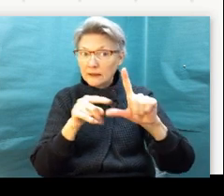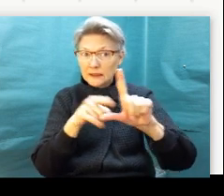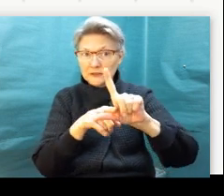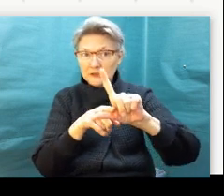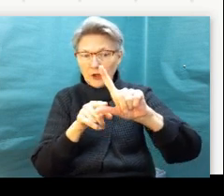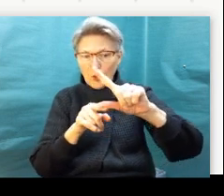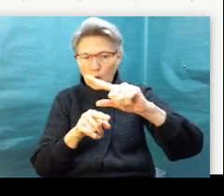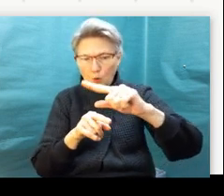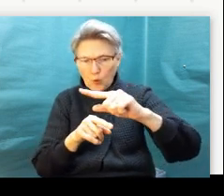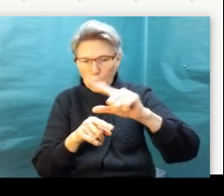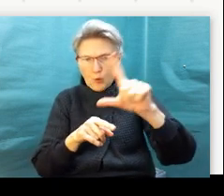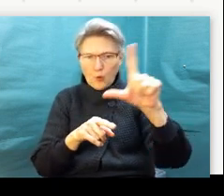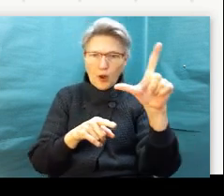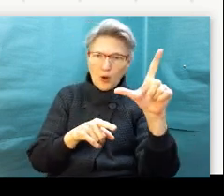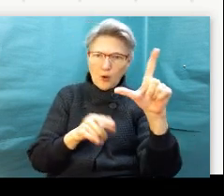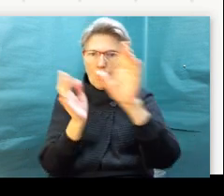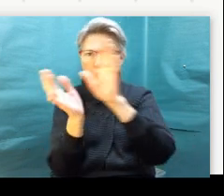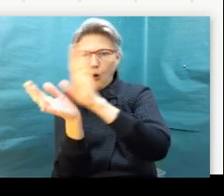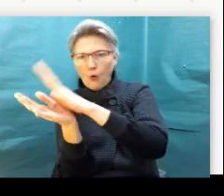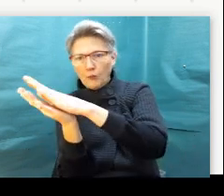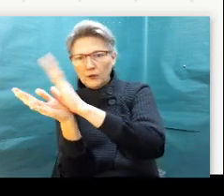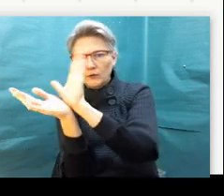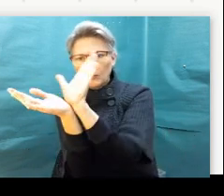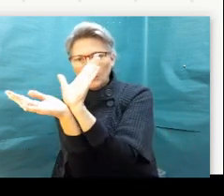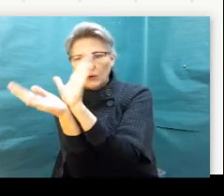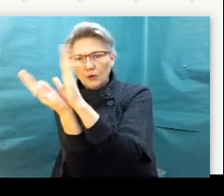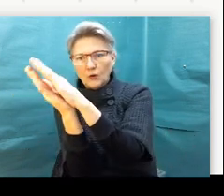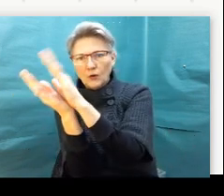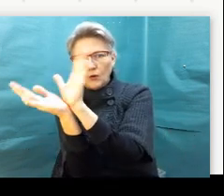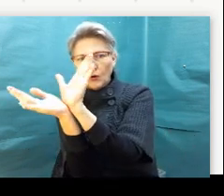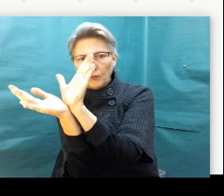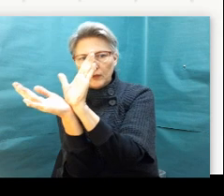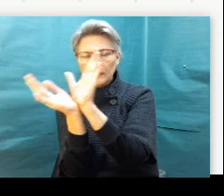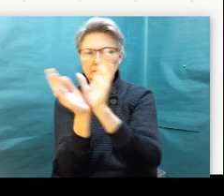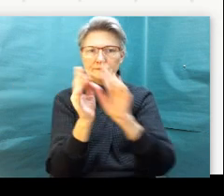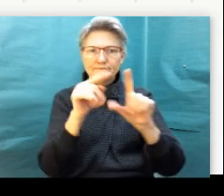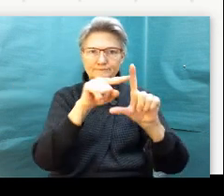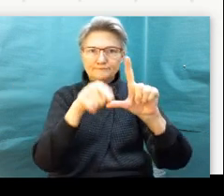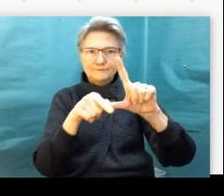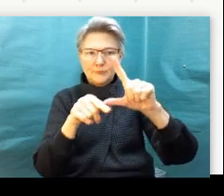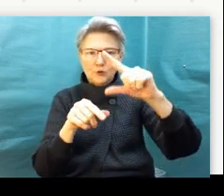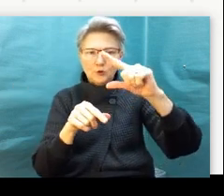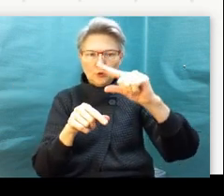so the amount of space in the opening here between the two rays.